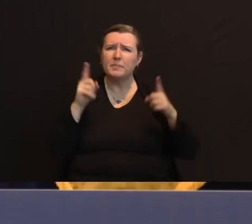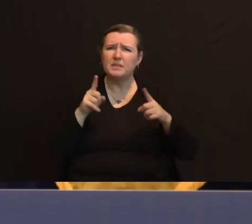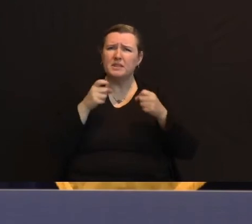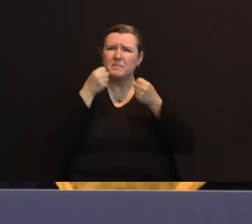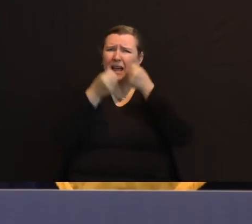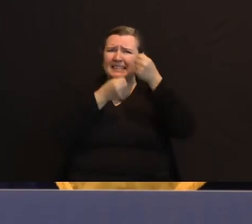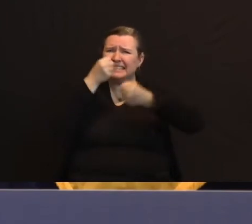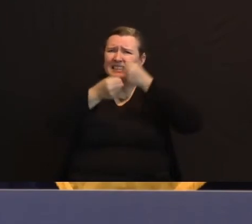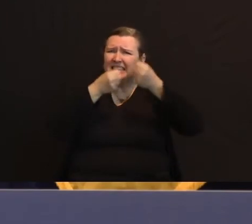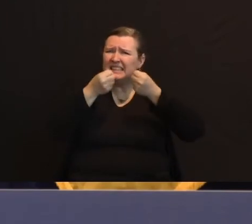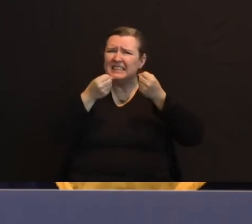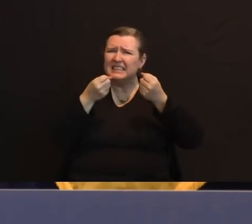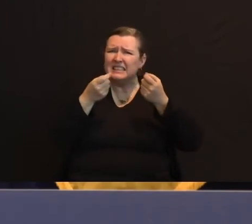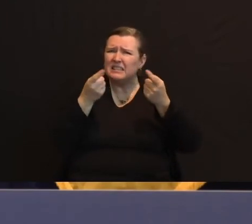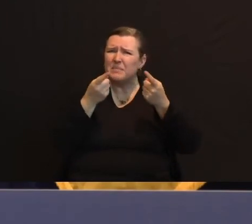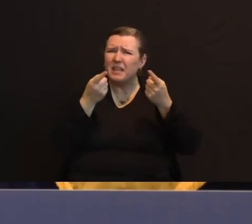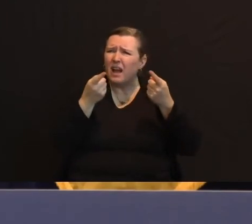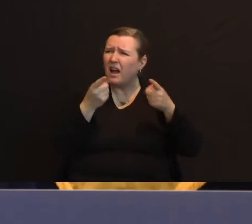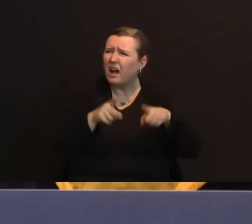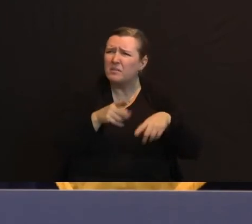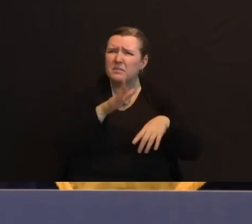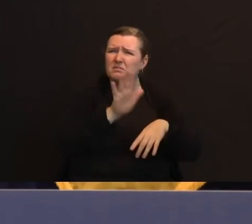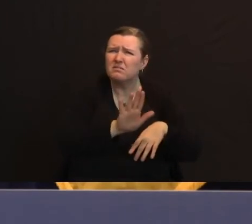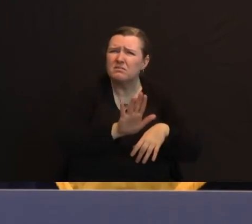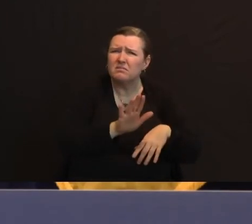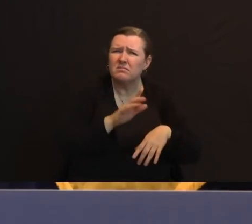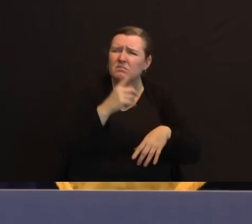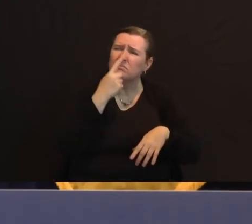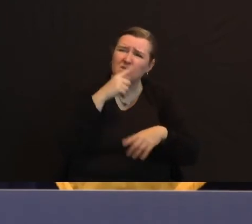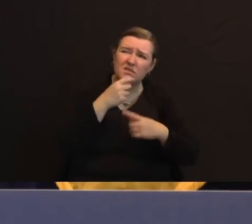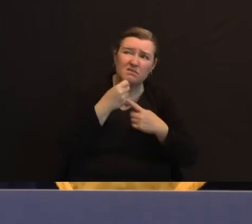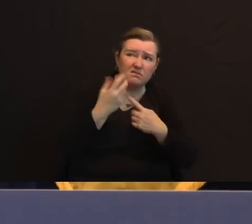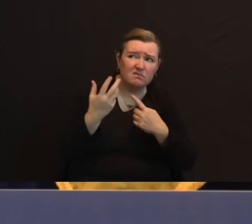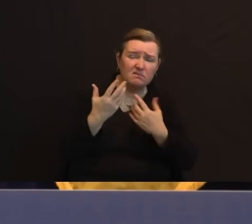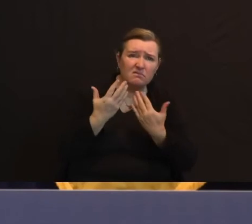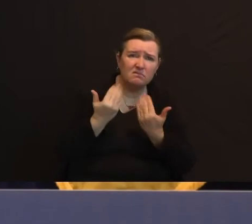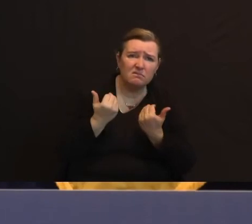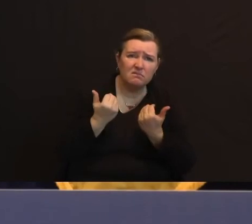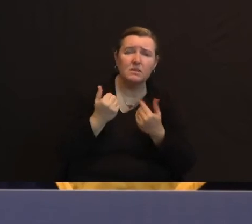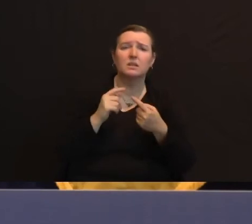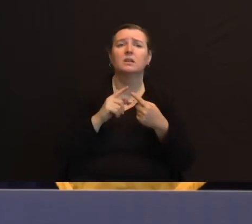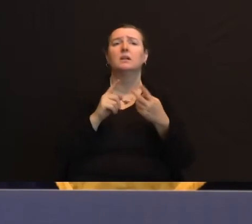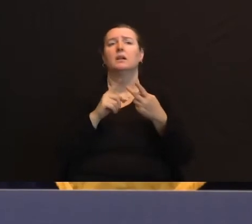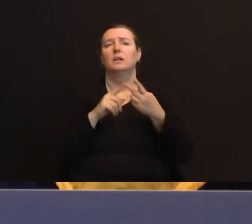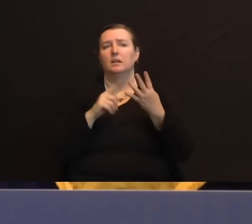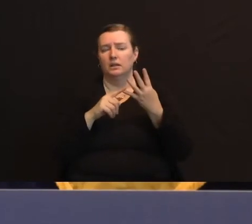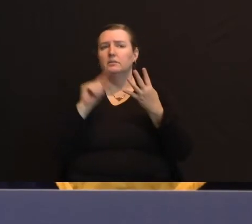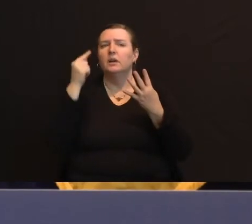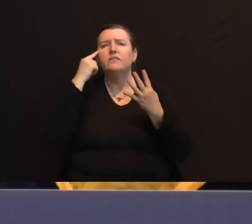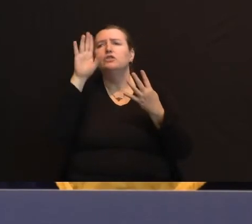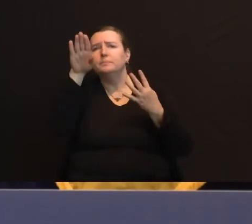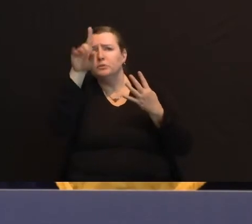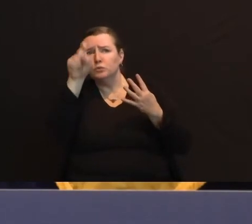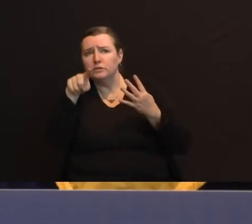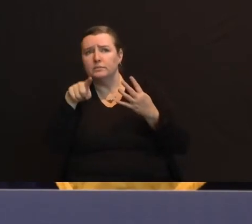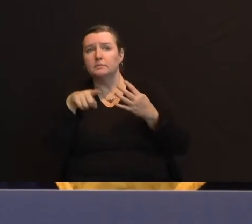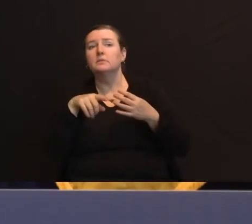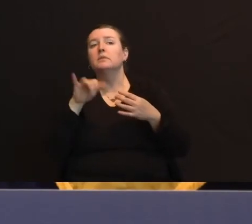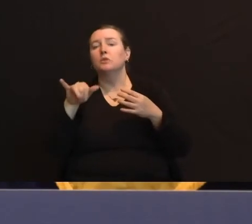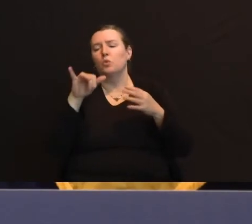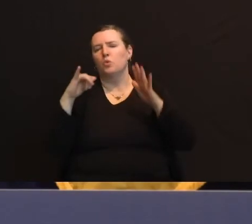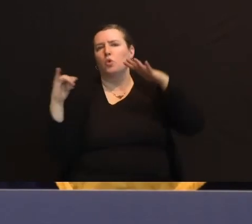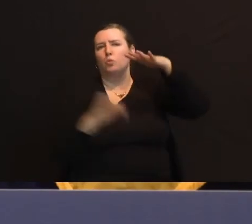back to the governor, your changes to the quarantine or lack thereof list, I'd just like a clear definition of transient